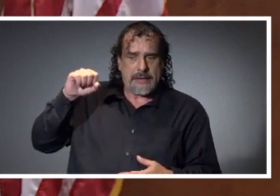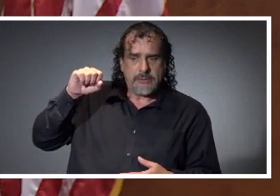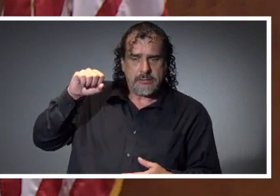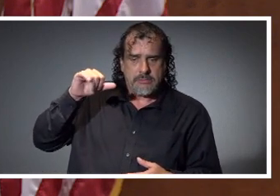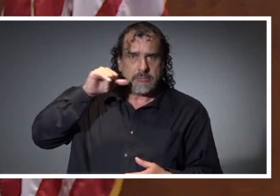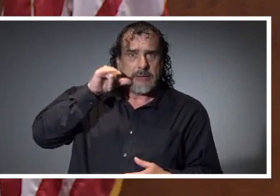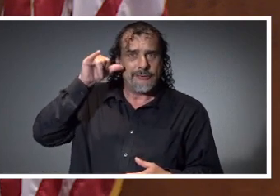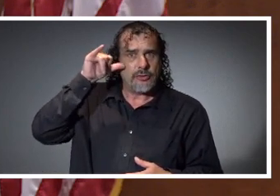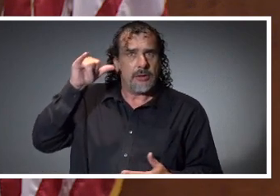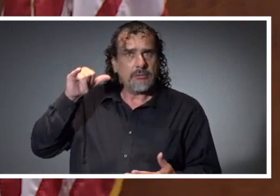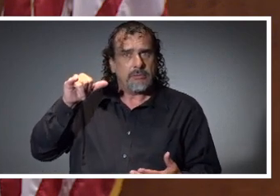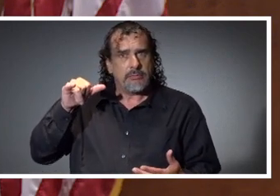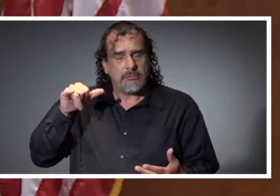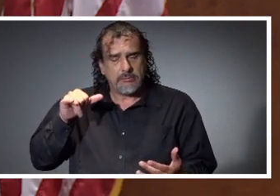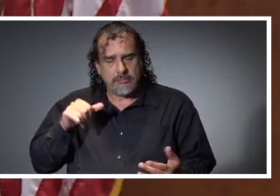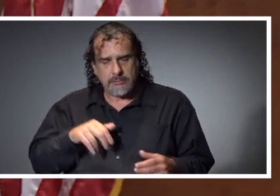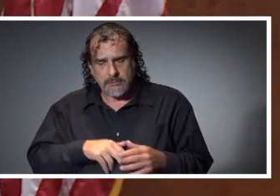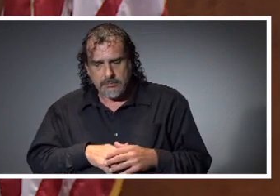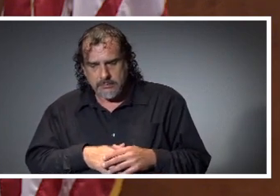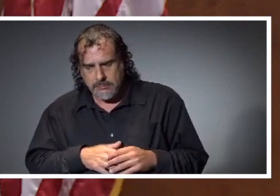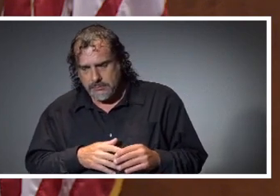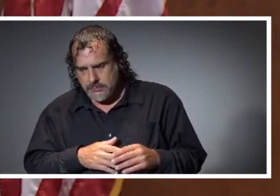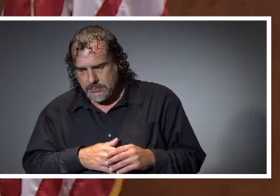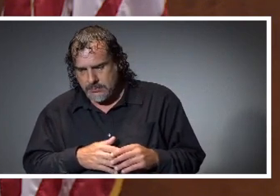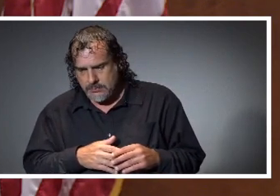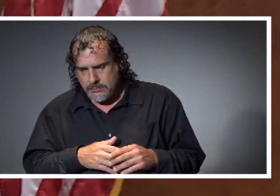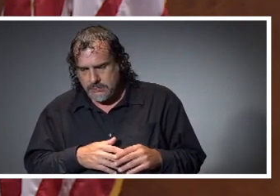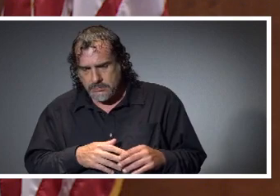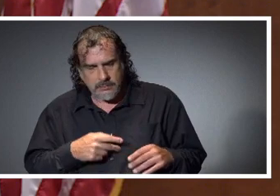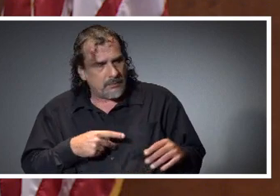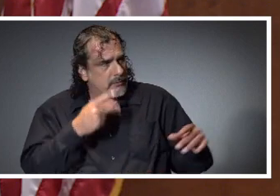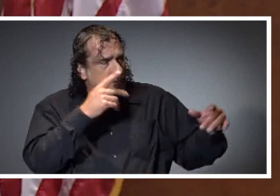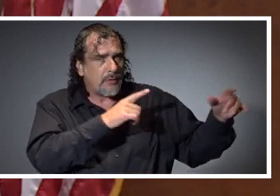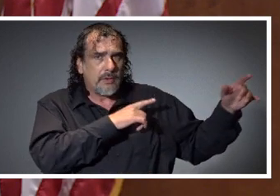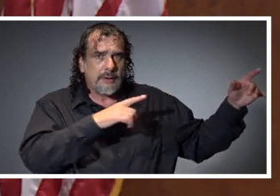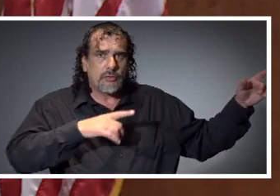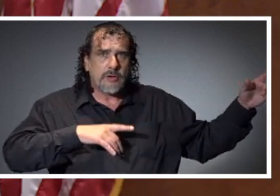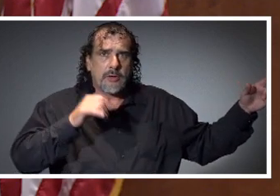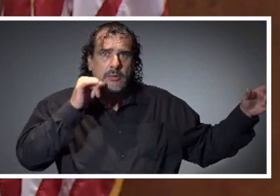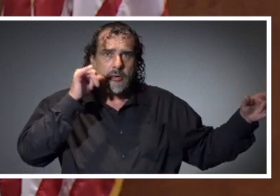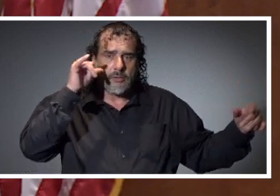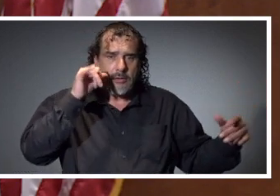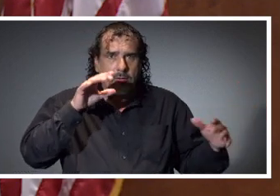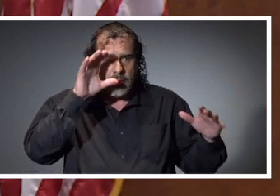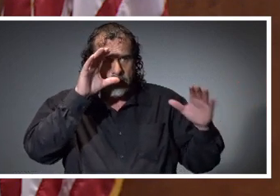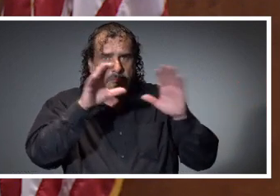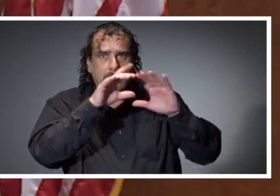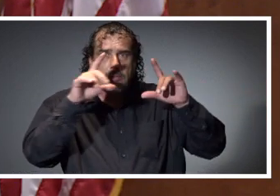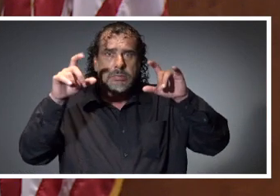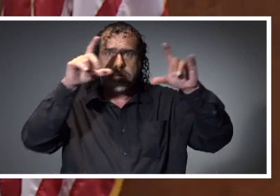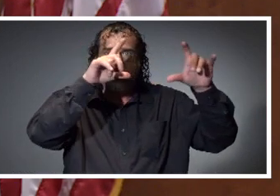In fact, yesterday I saw, even in the Capitol, some of the pictures that I saw,